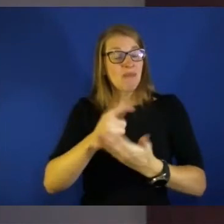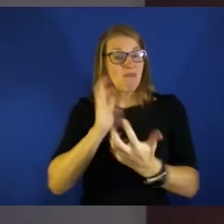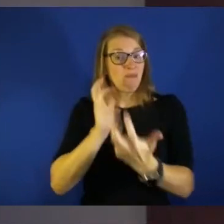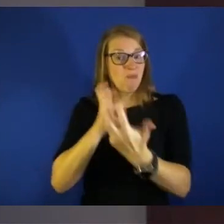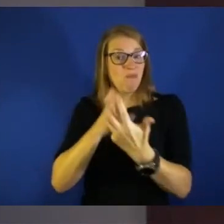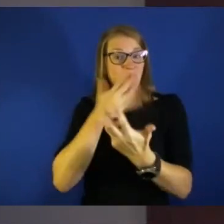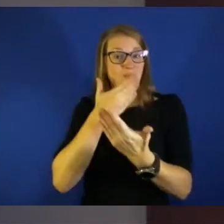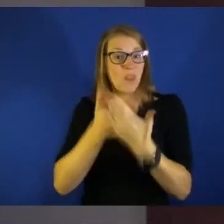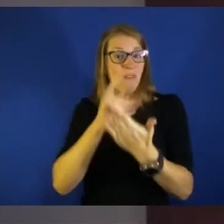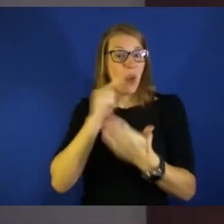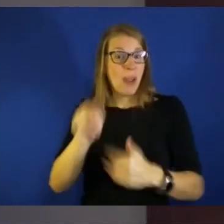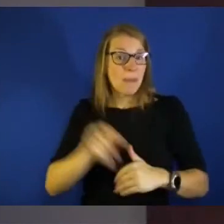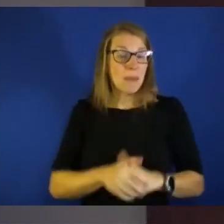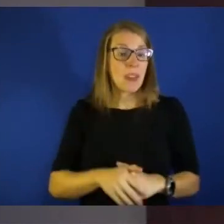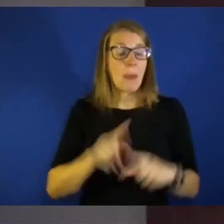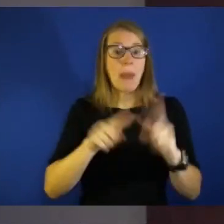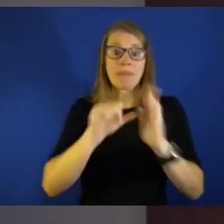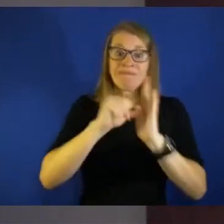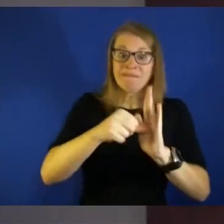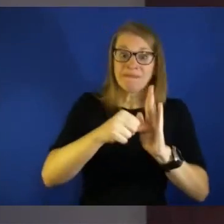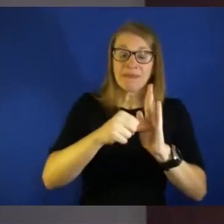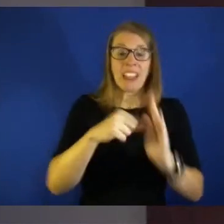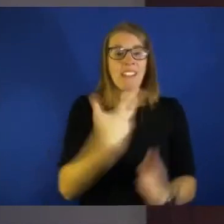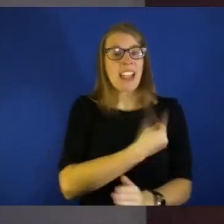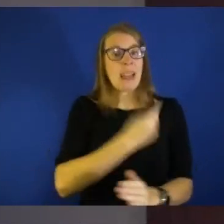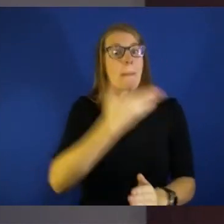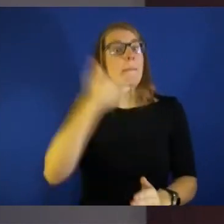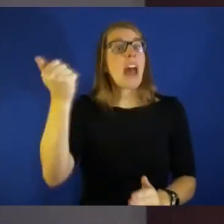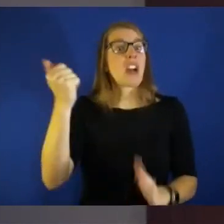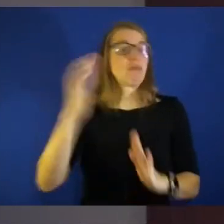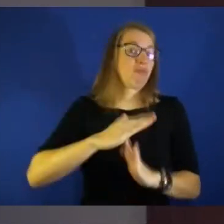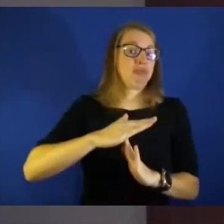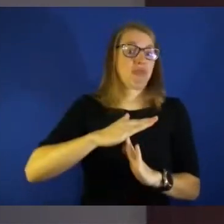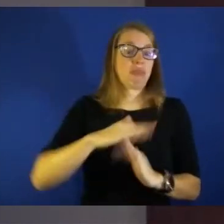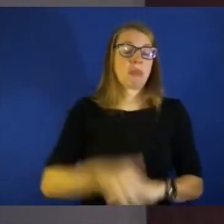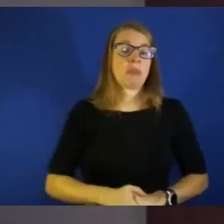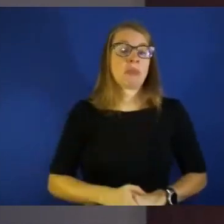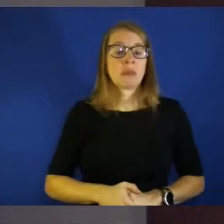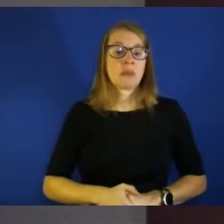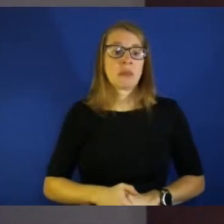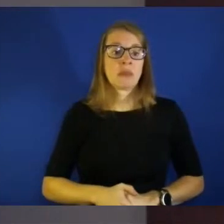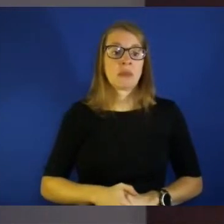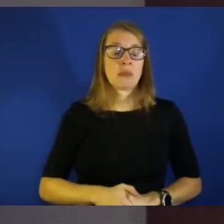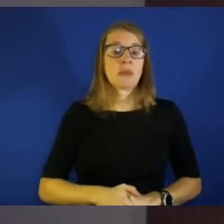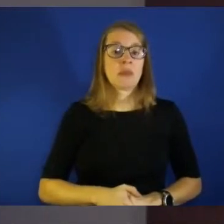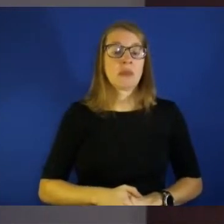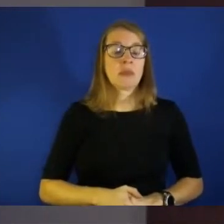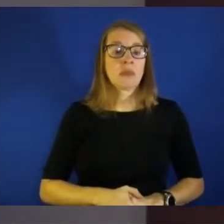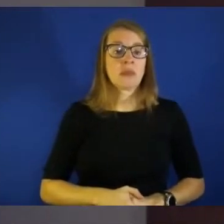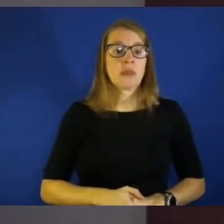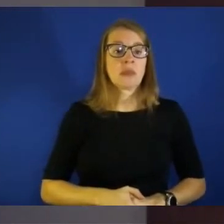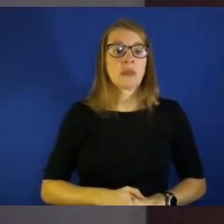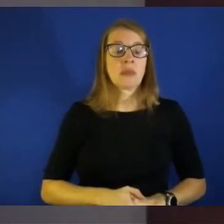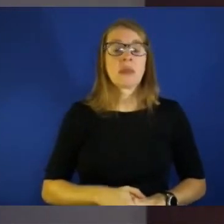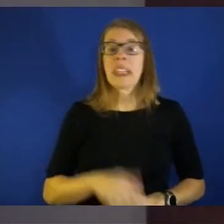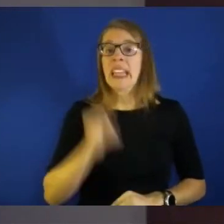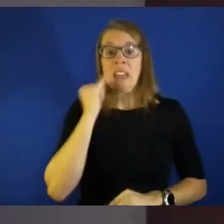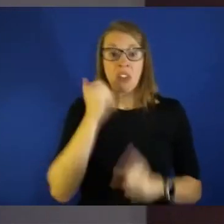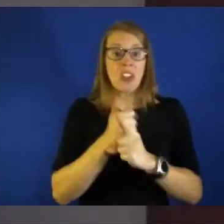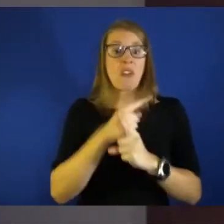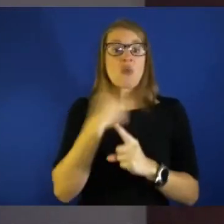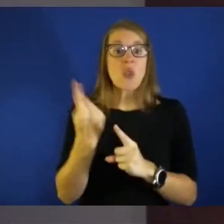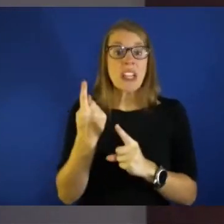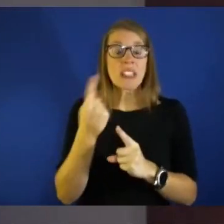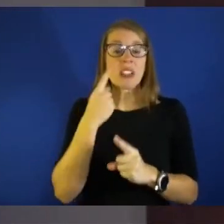the vaccines are way better. So absolutely, we will try to get you in if you're at risk for this monoclonal